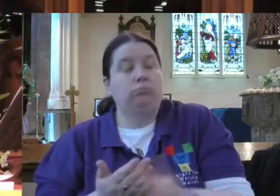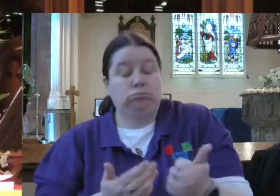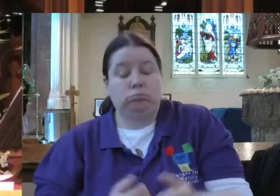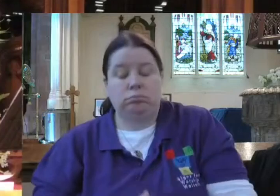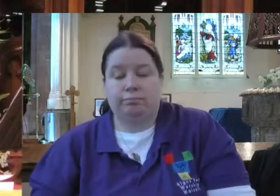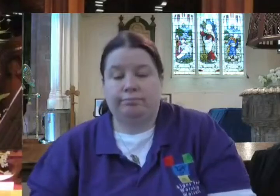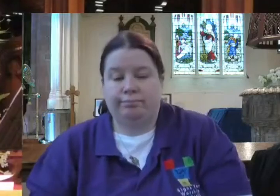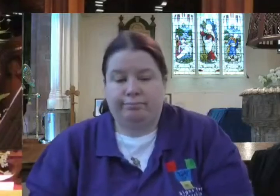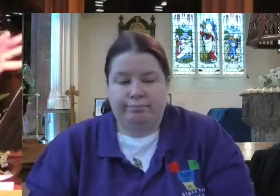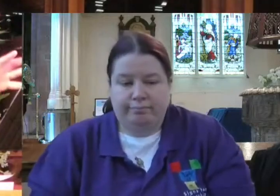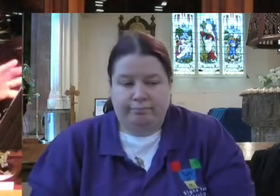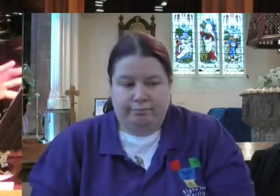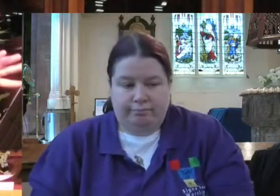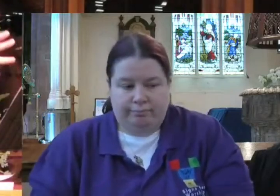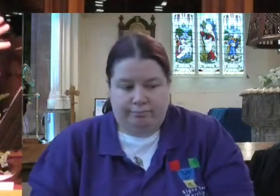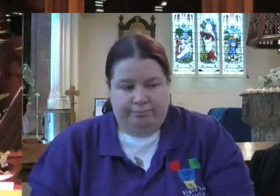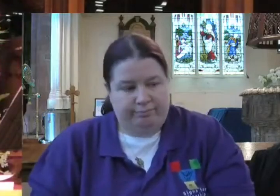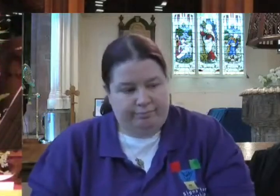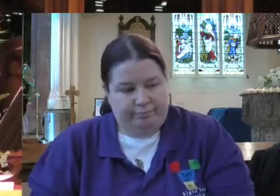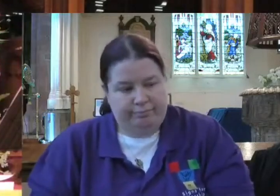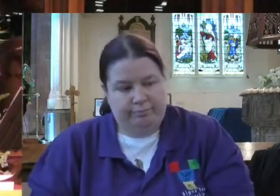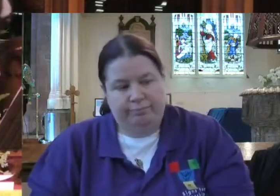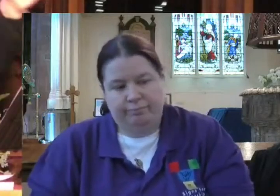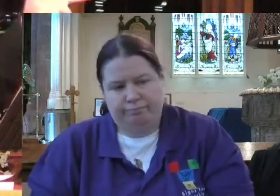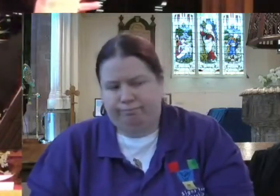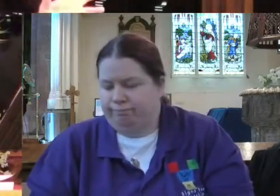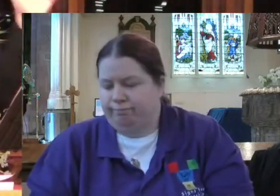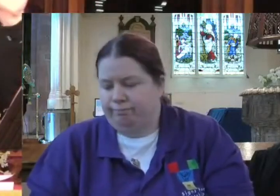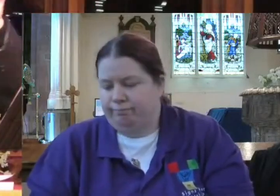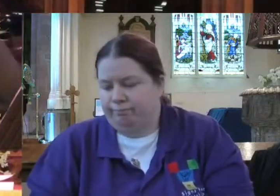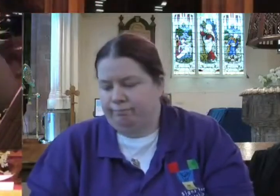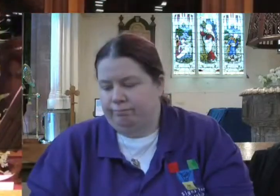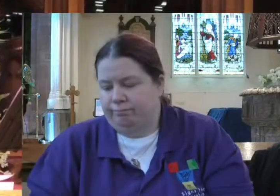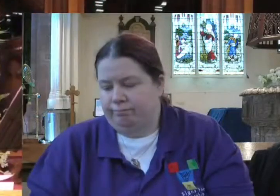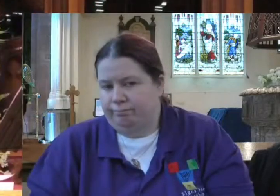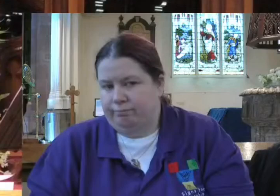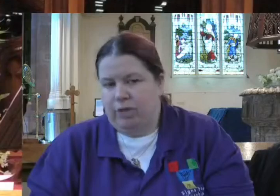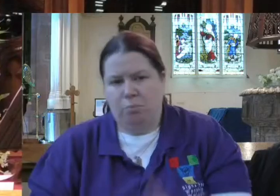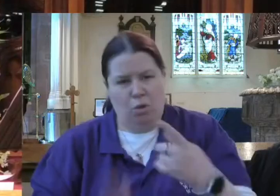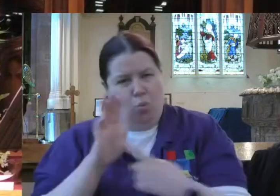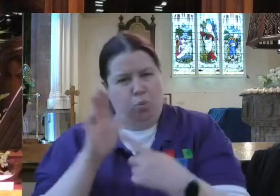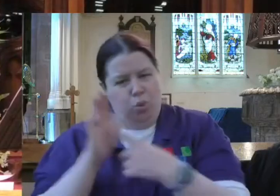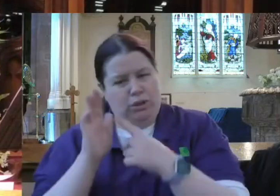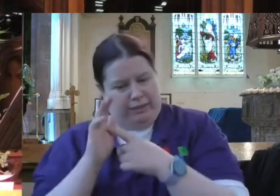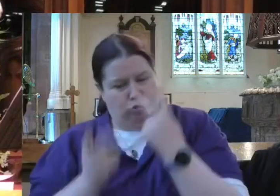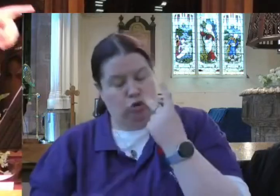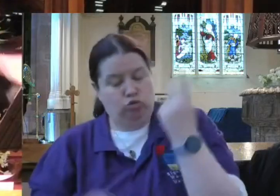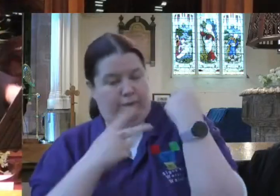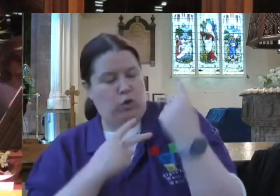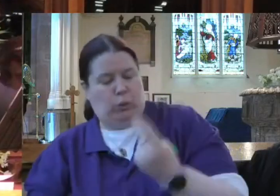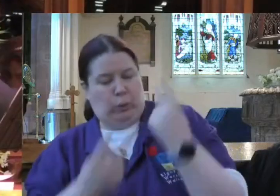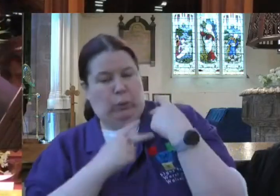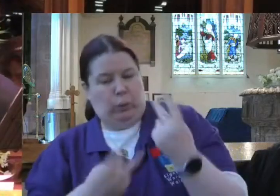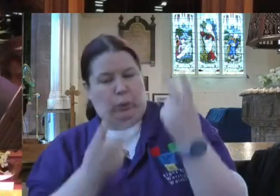give that much extra. That's absolutely fine. Perhaps you do. That's absolutely fine too. But the important thing is to review your giving